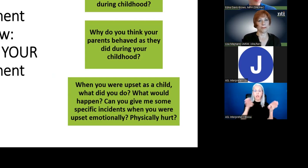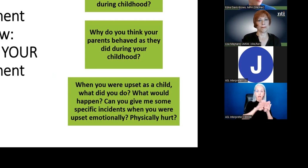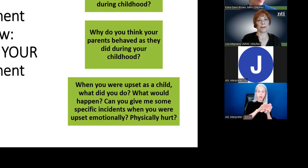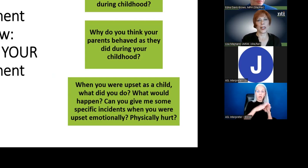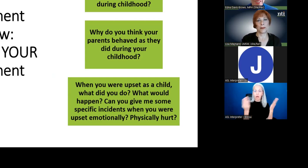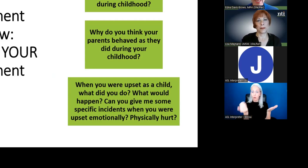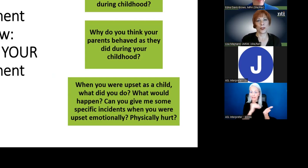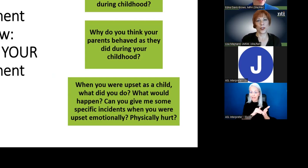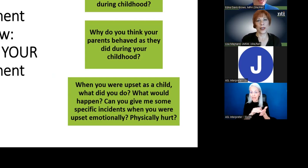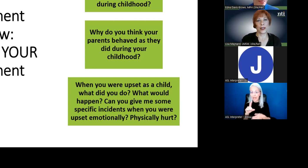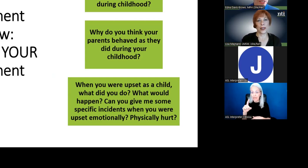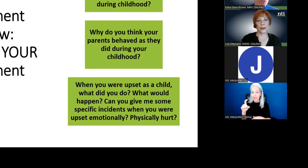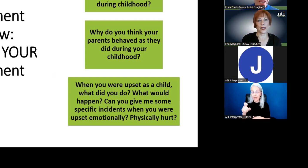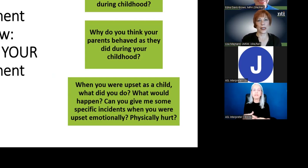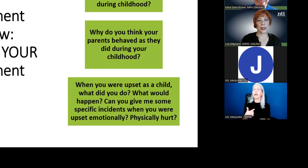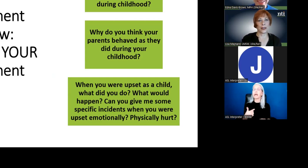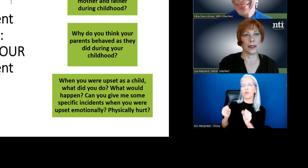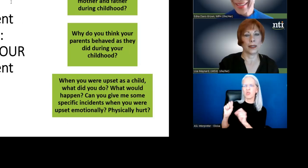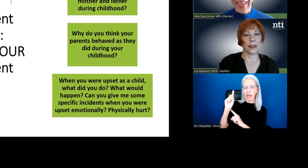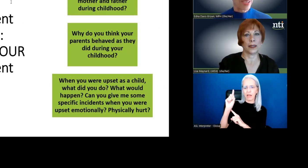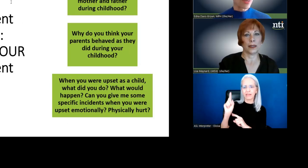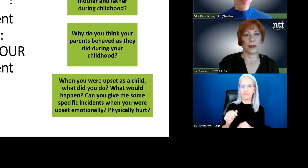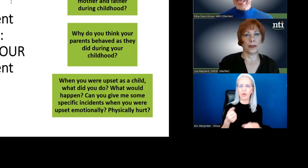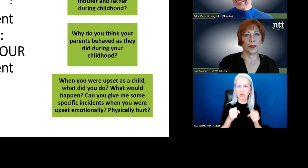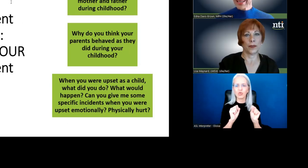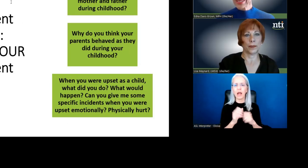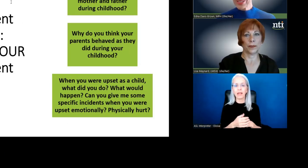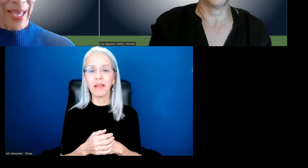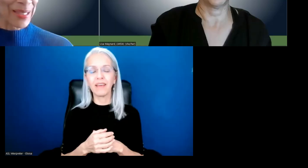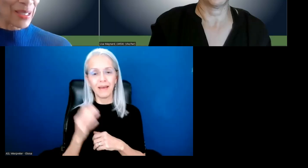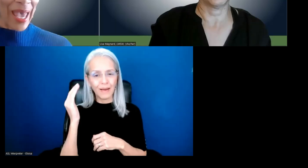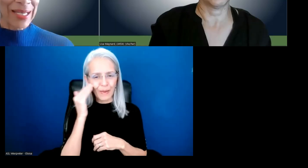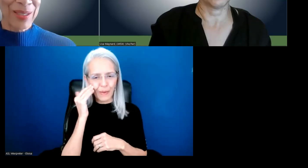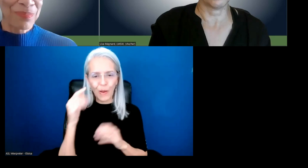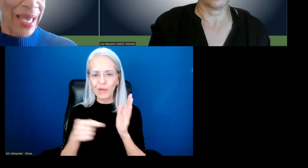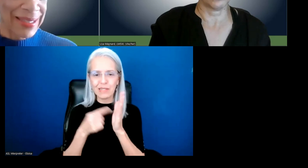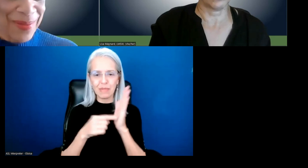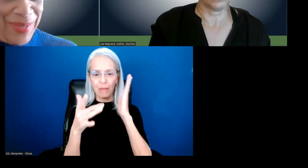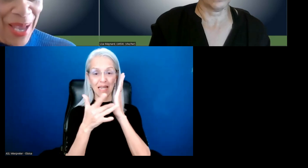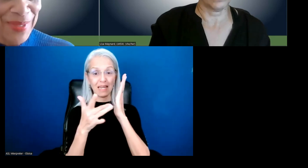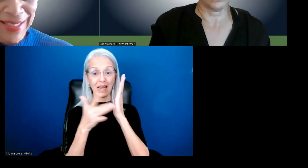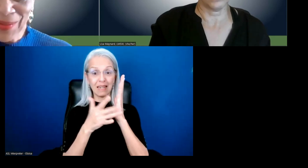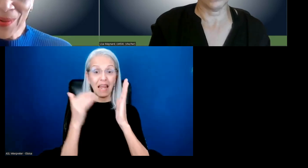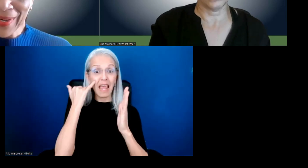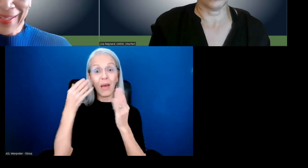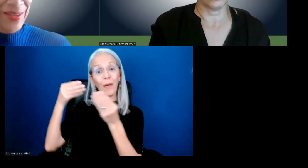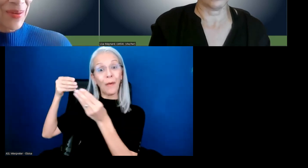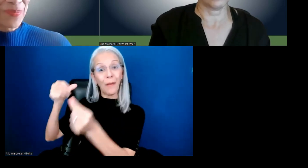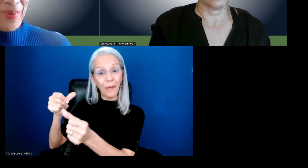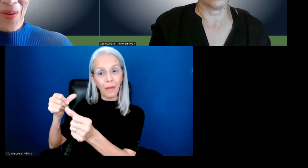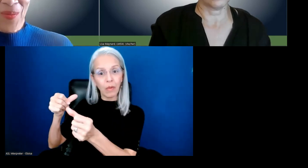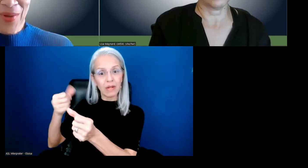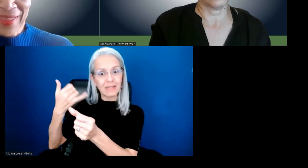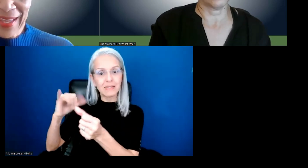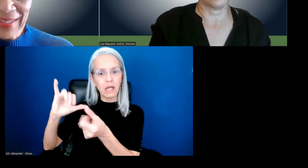think? Yep, I'm gonna try that. Let's try that. As you know, technology at its best sometimes doesn't work.